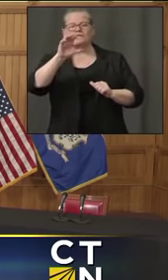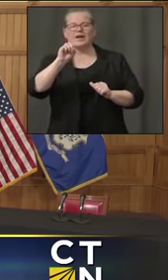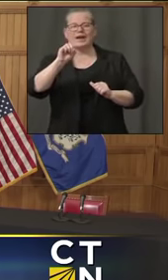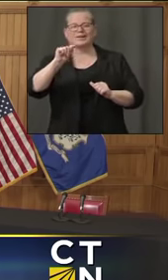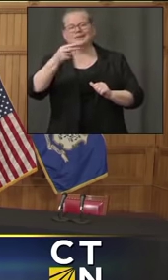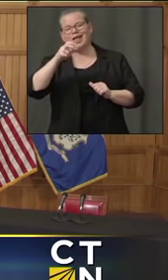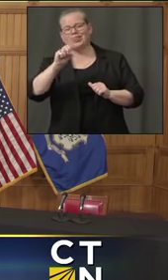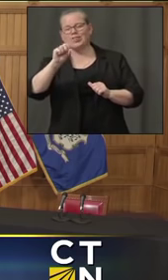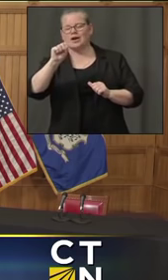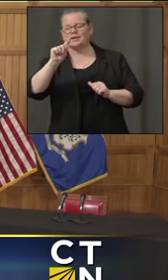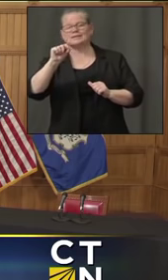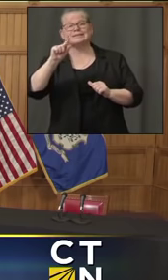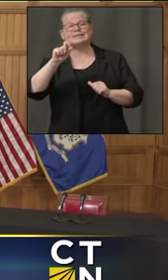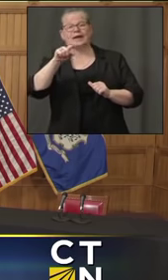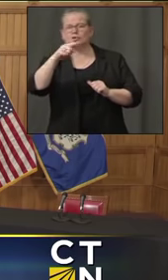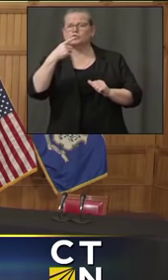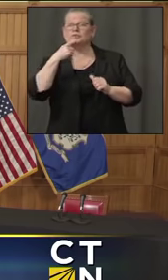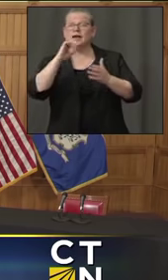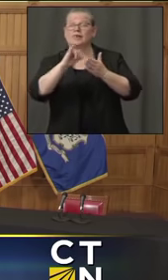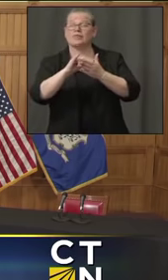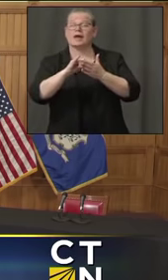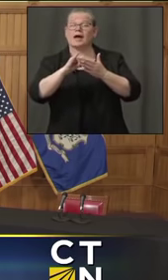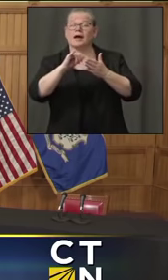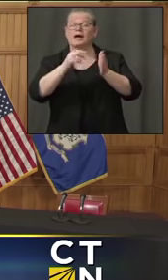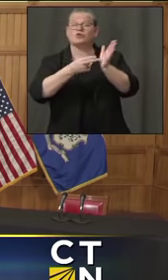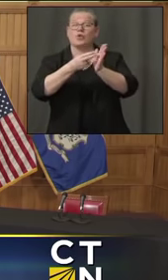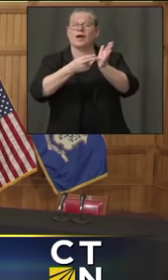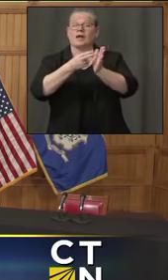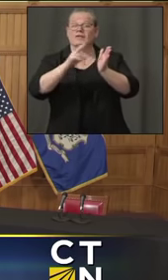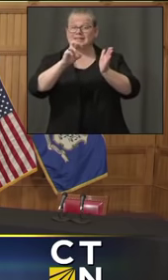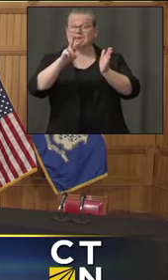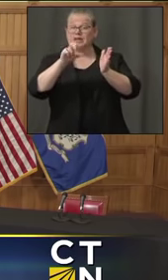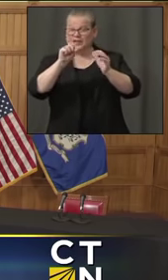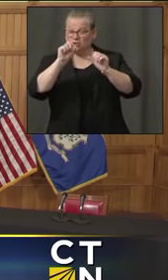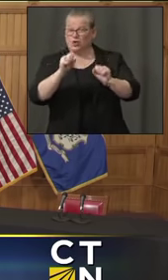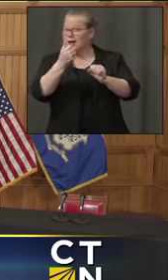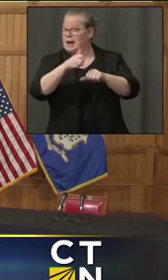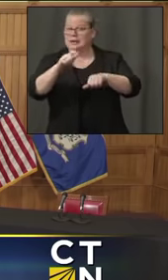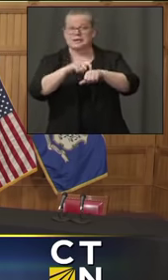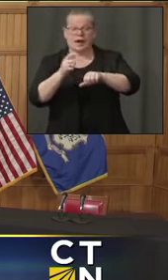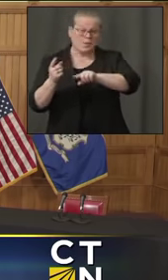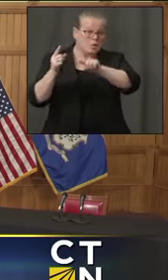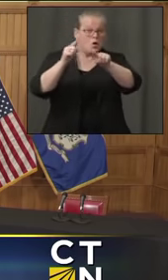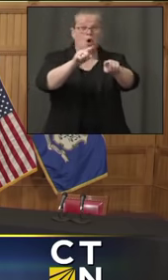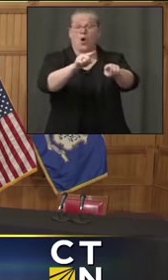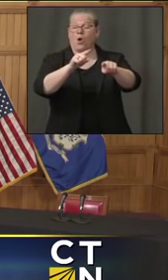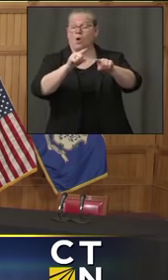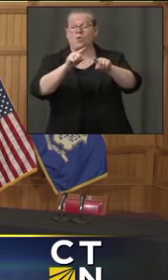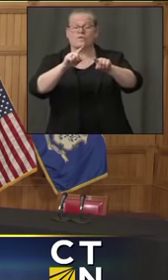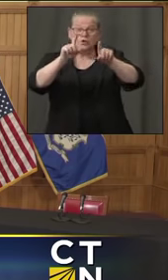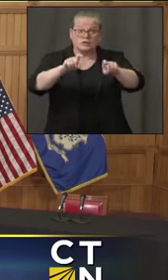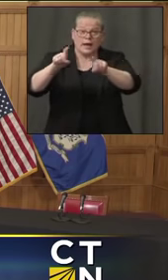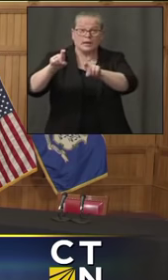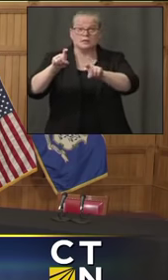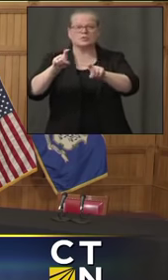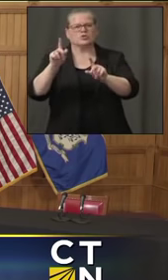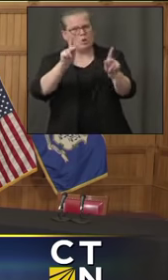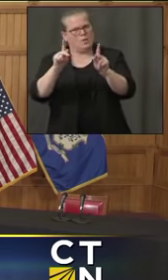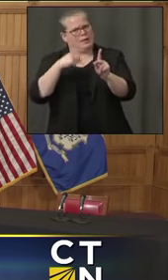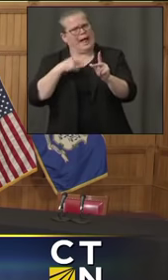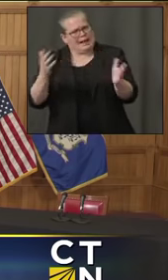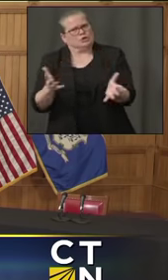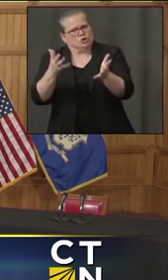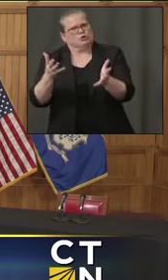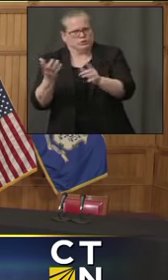New Haven, get an appointment at any time, and go. I encourage people to get tested, symptomatic or non-symptomatic. However, we've had a